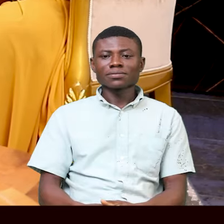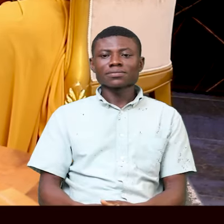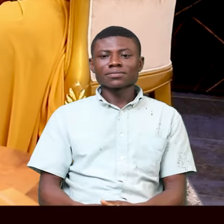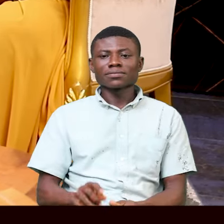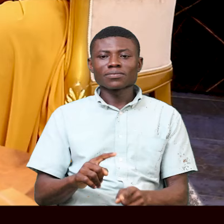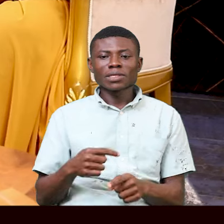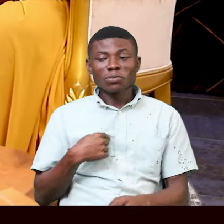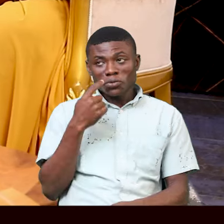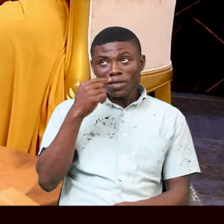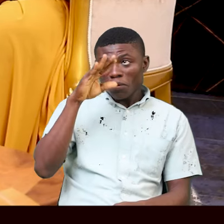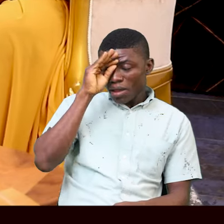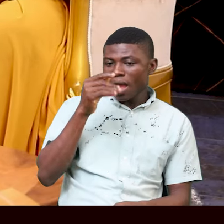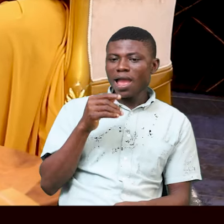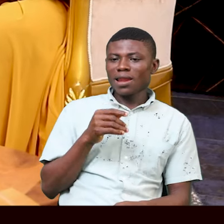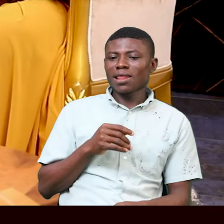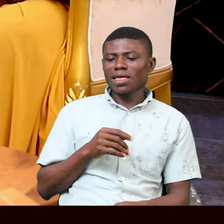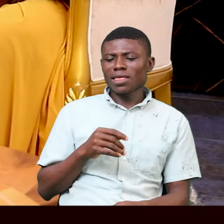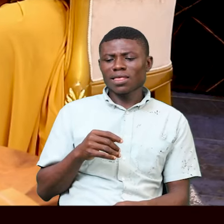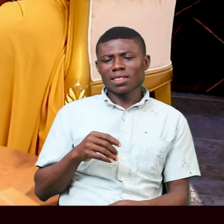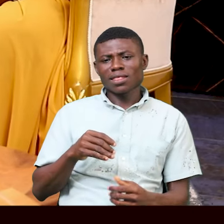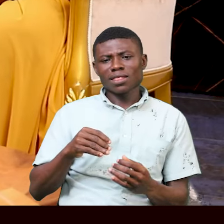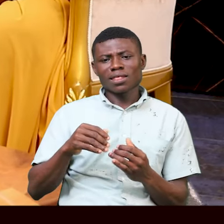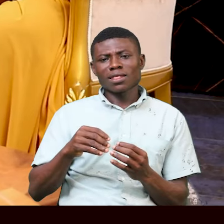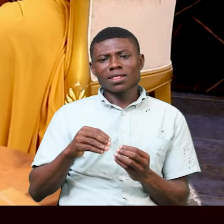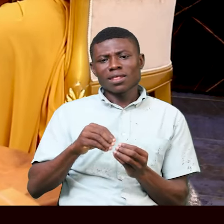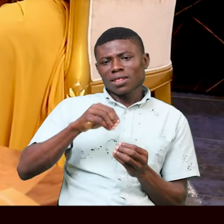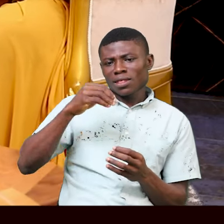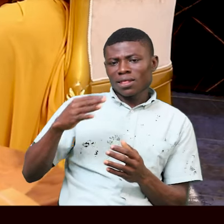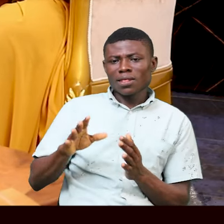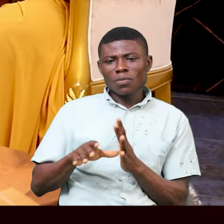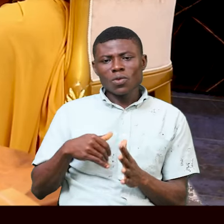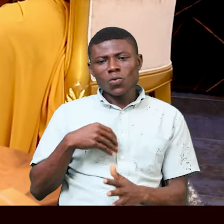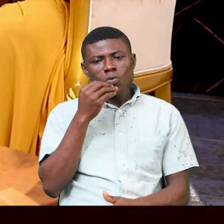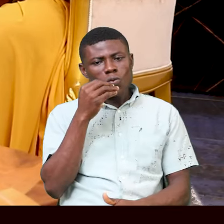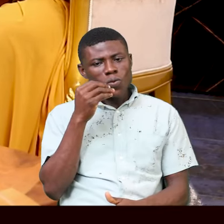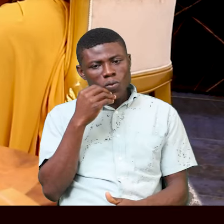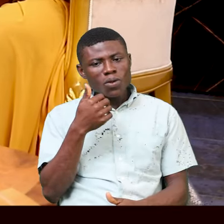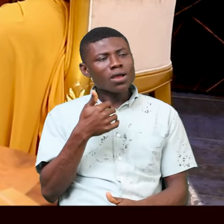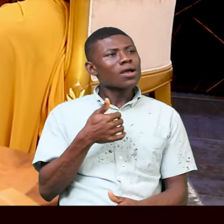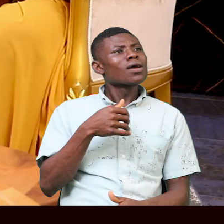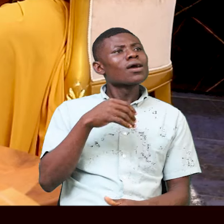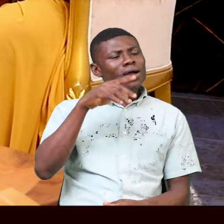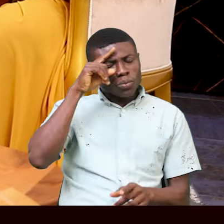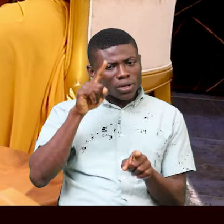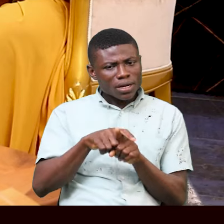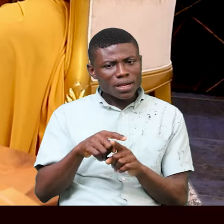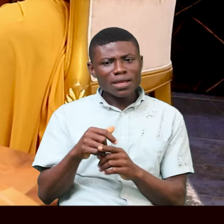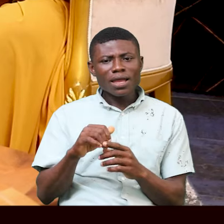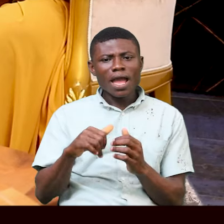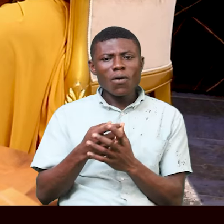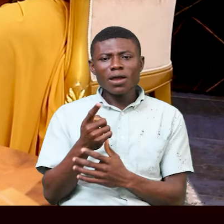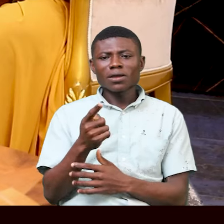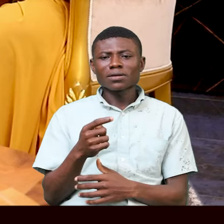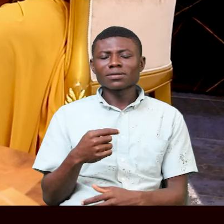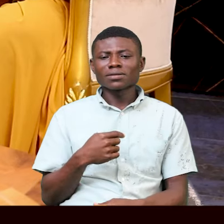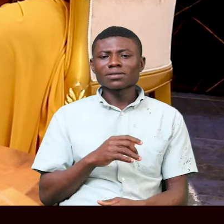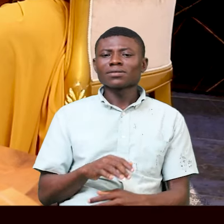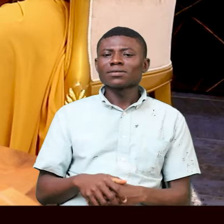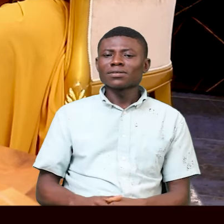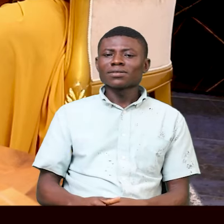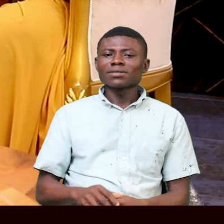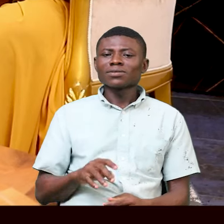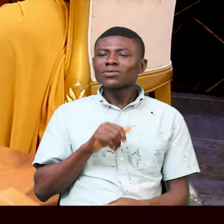Some can't jump about power, you guy. No, if you are not my phone, Larry. Bri Bram, you say, hello, how are you?